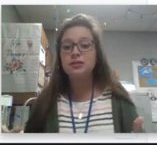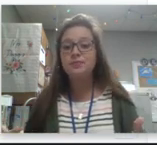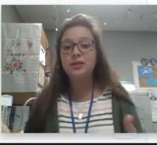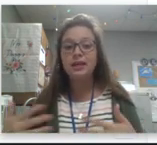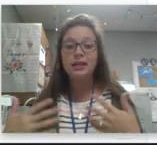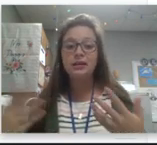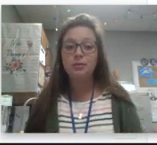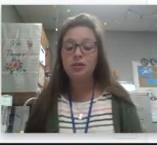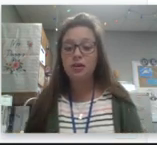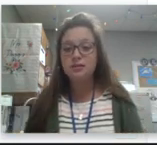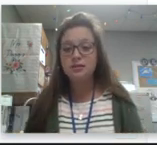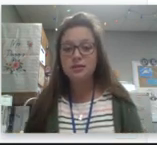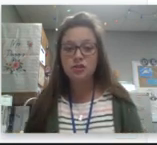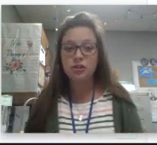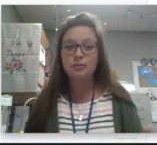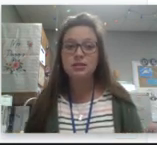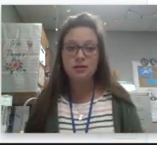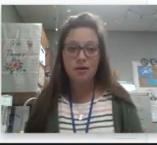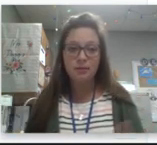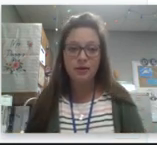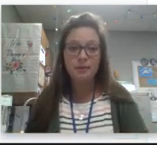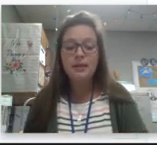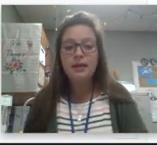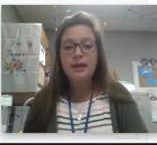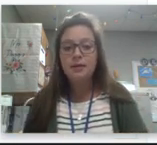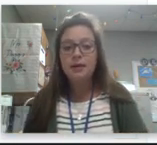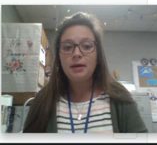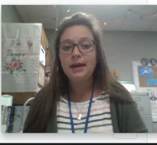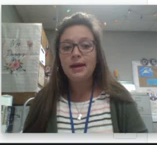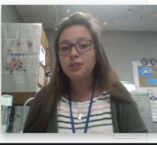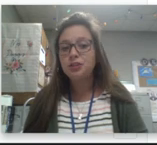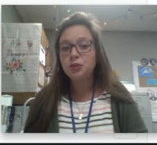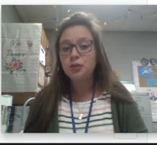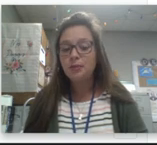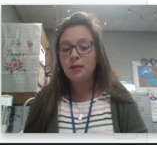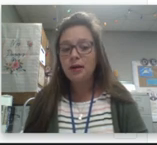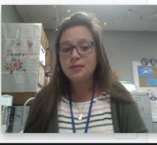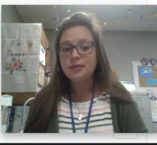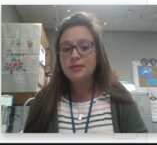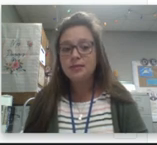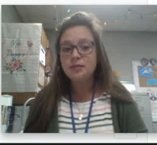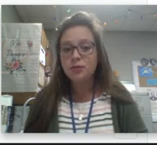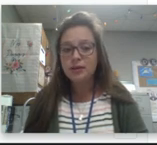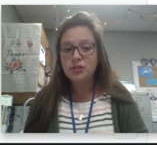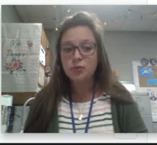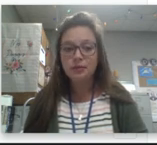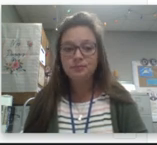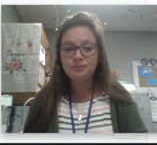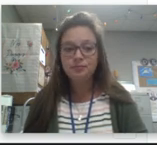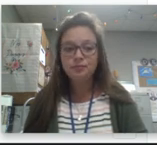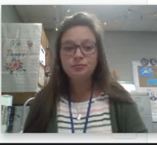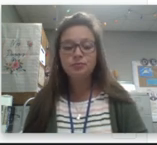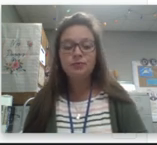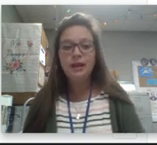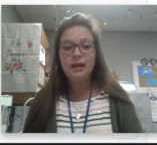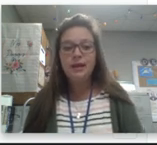looks good. It can come across as extremely sloppy. Add in short pauses in between each word.